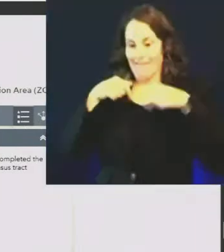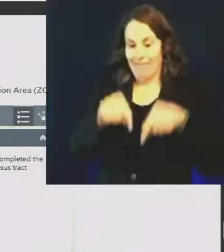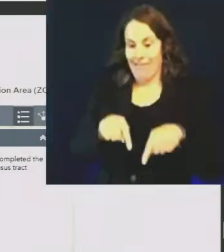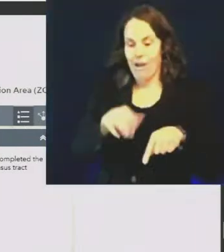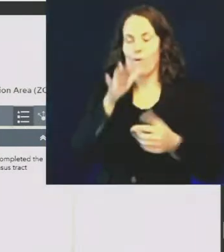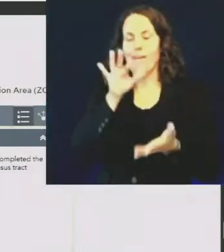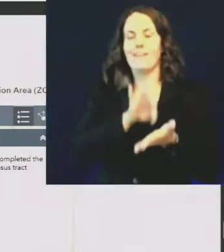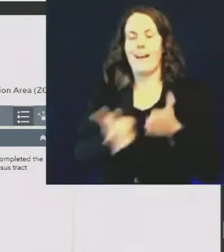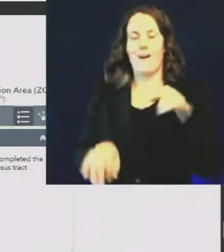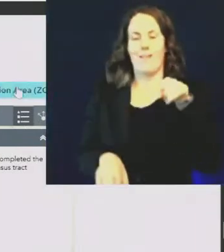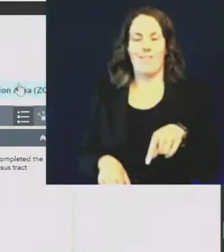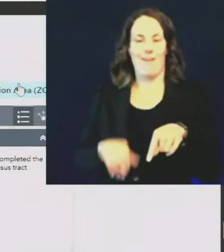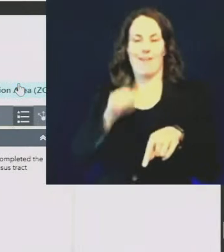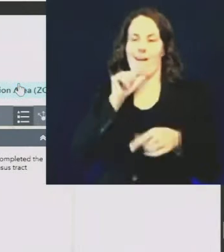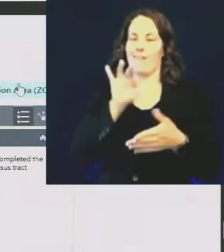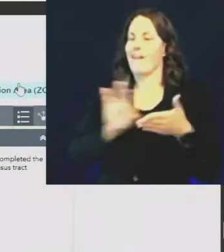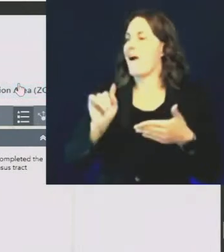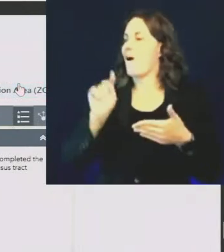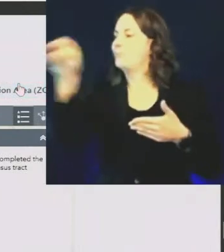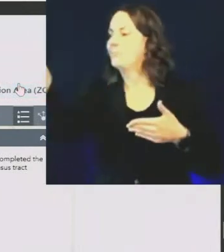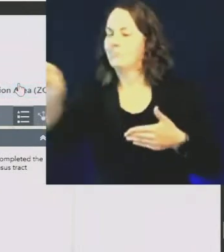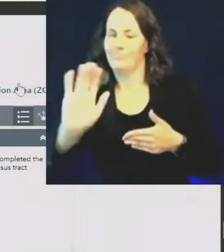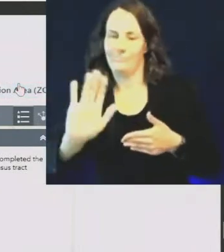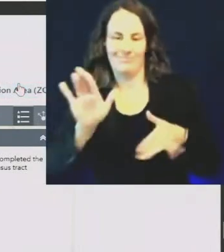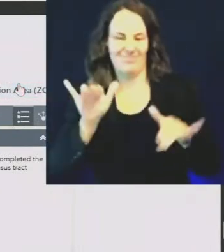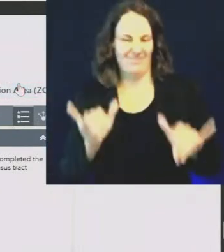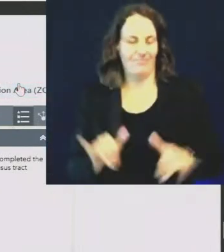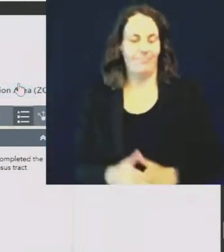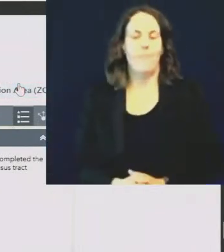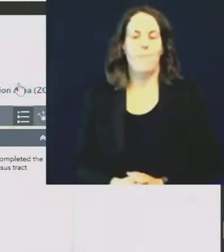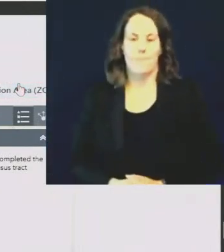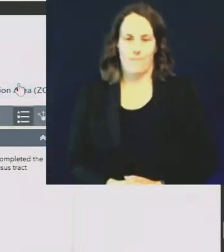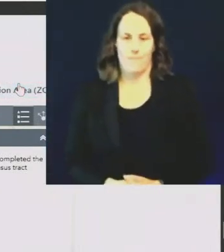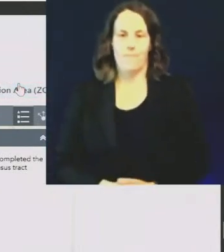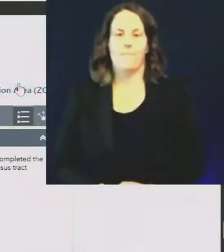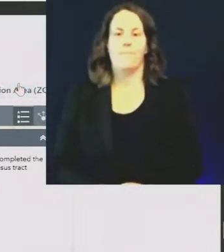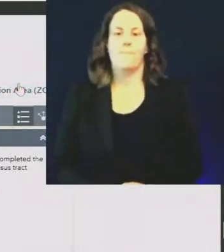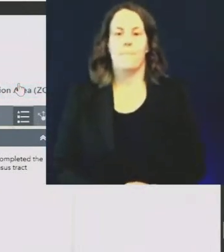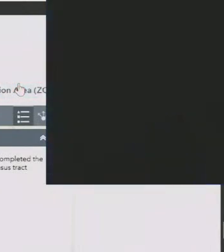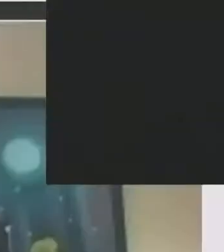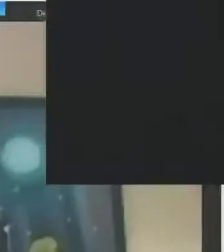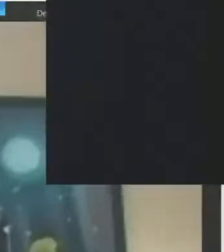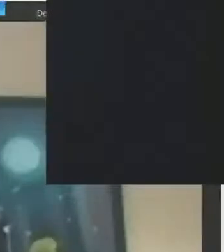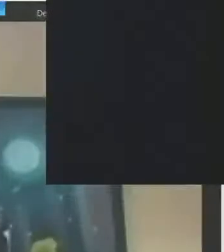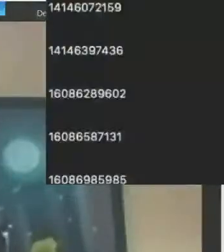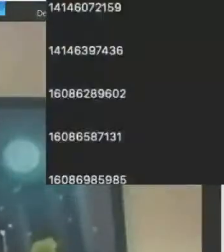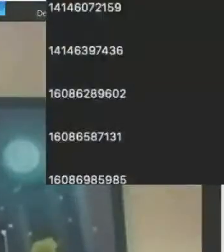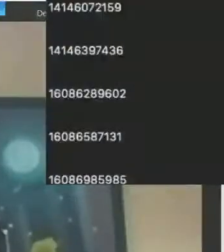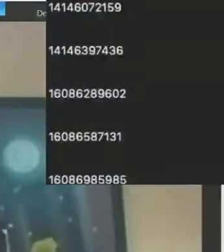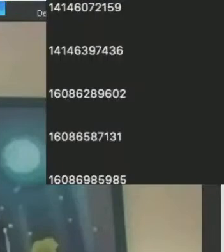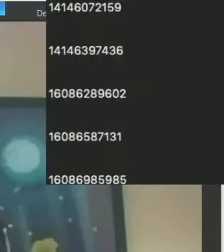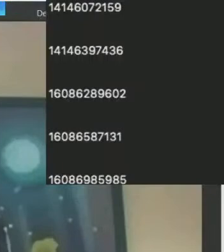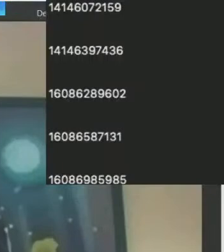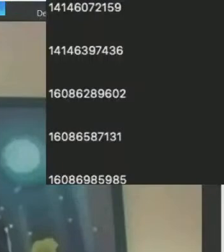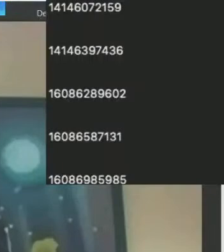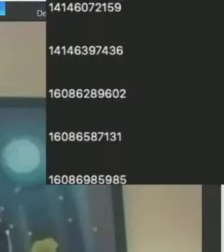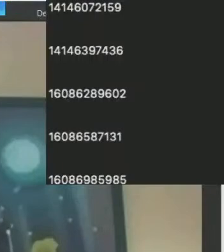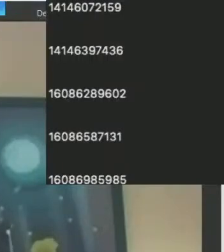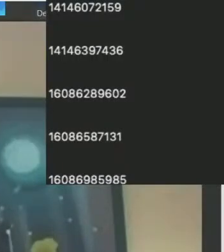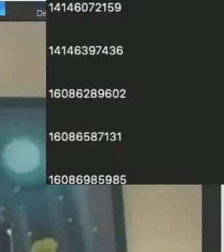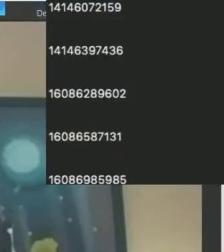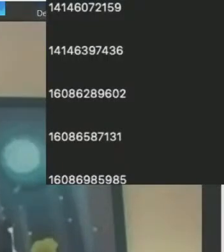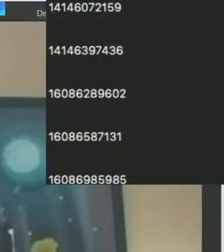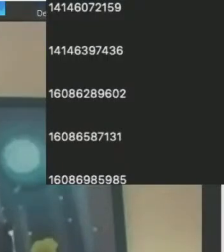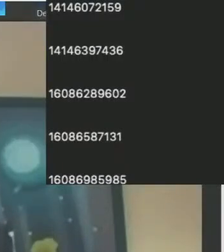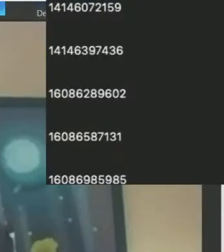that is mostly what I wanted to show you on the tour. I encourage you to go to the website and to take a